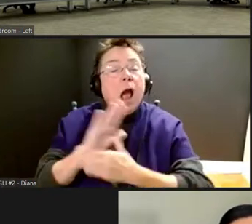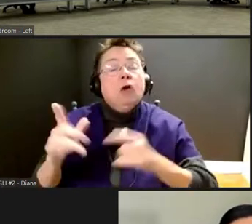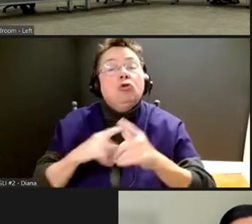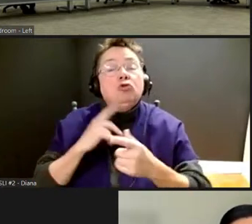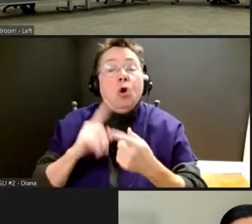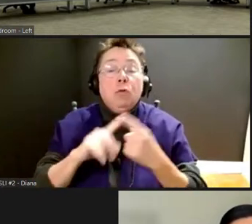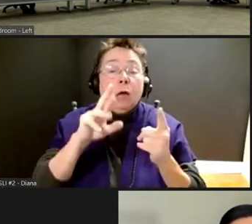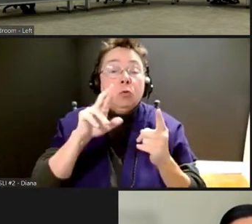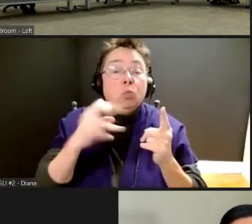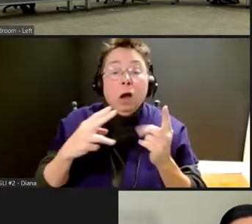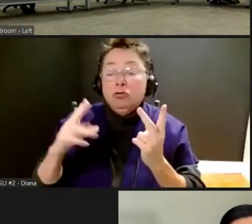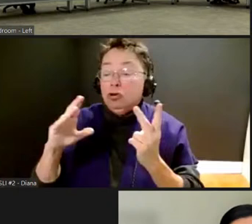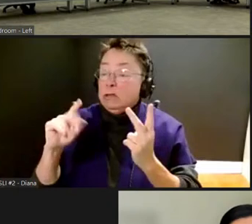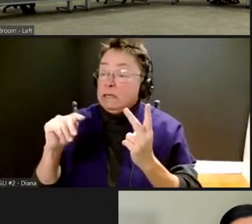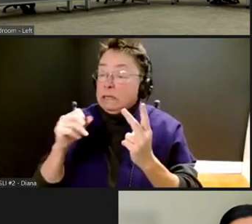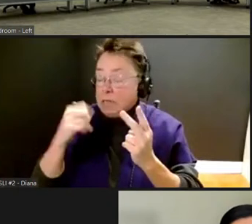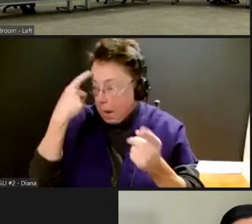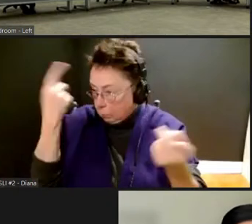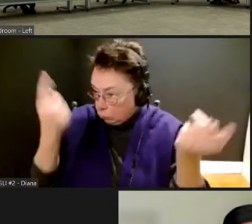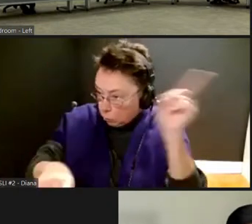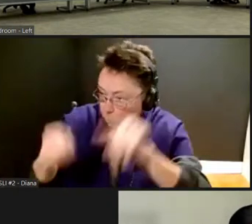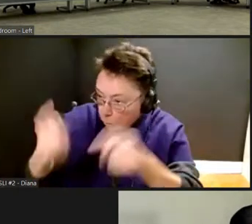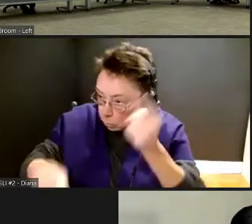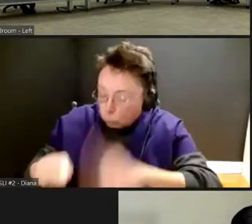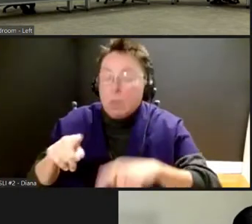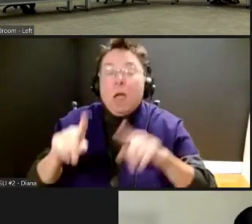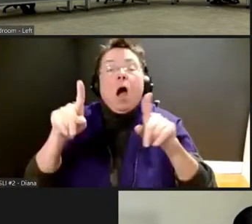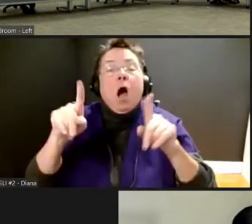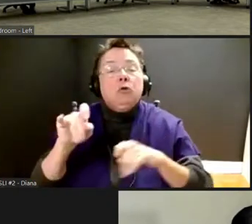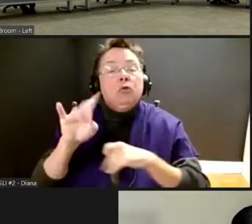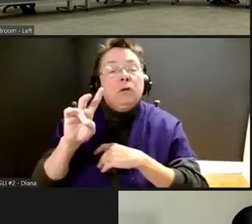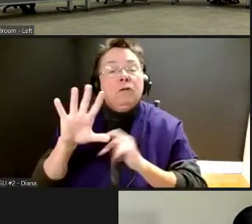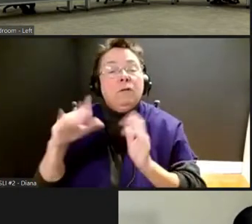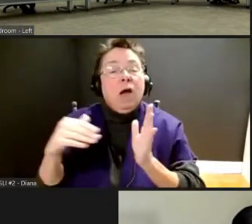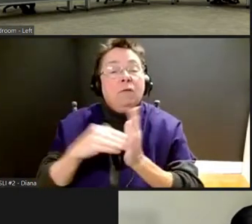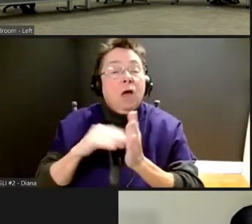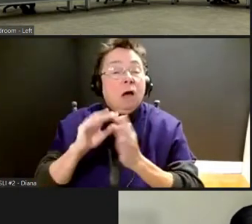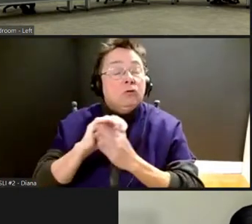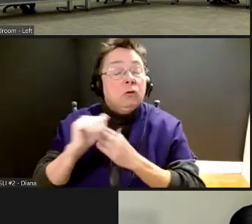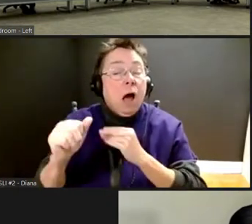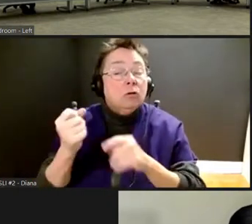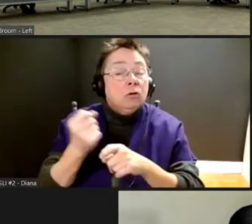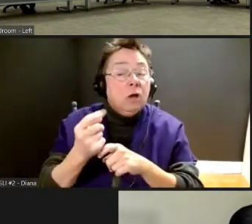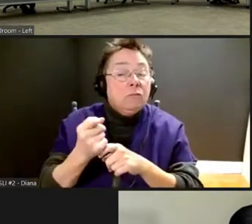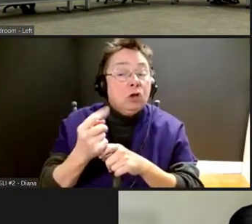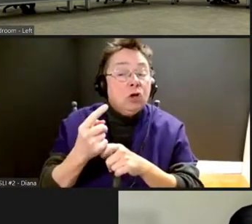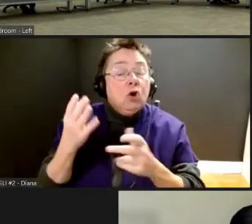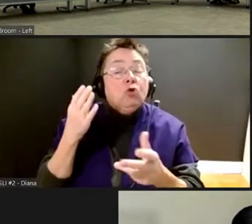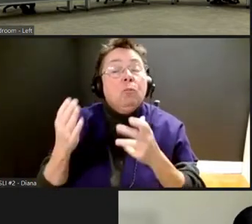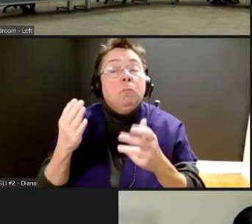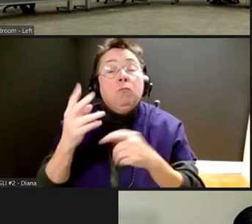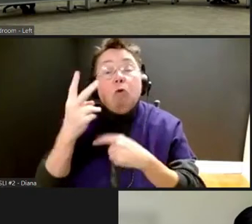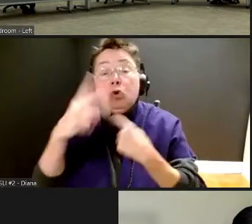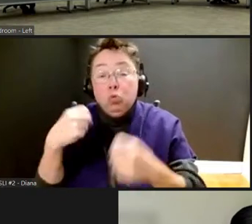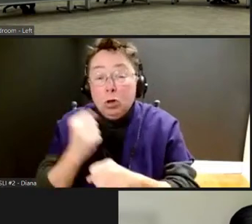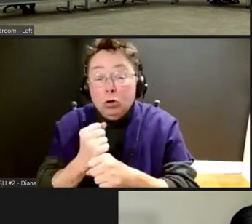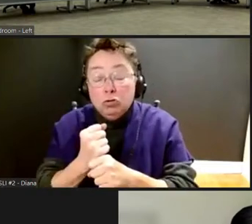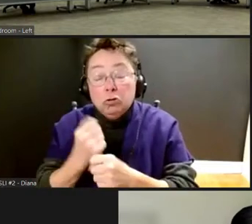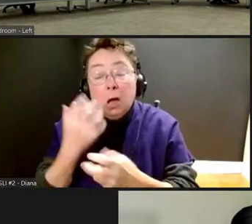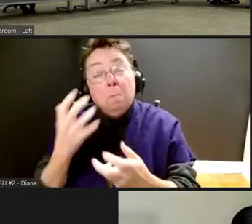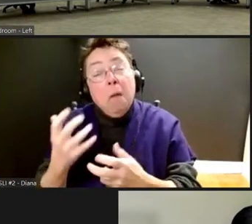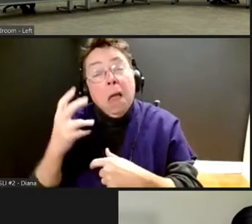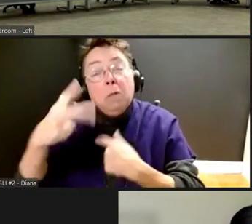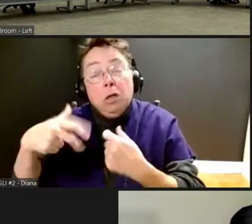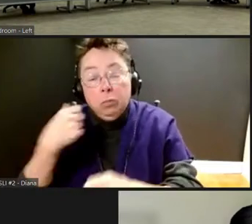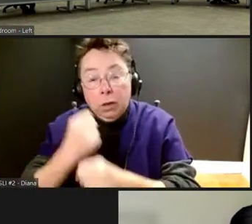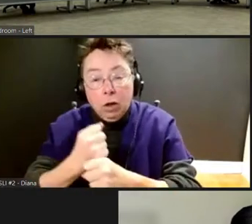for $175,000 per year for a term of 2 years with an option to extend for an additional year. Mutual